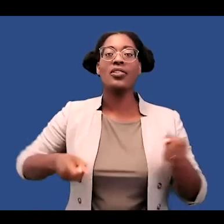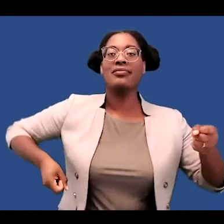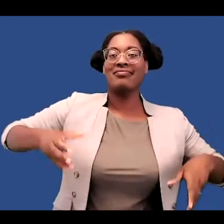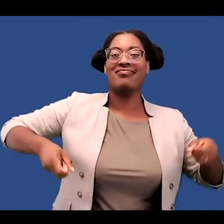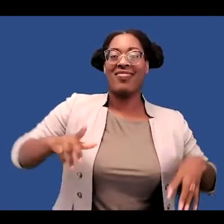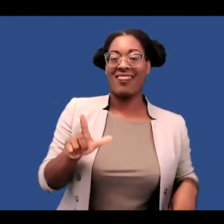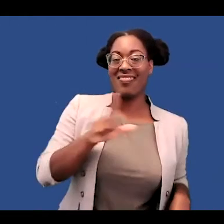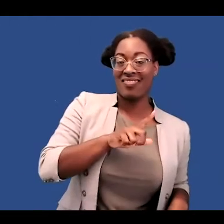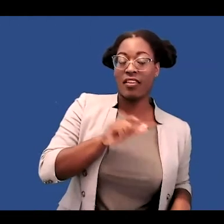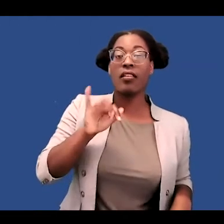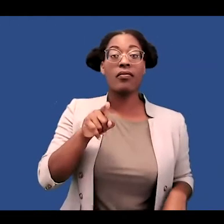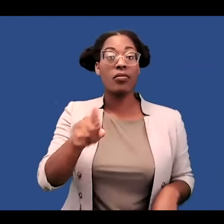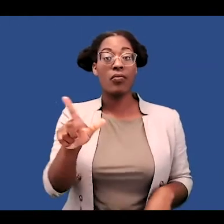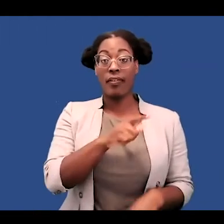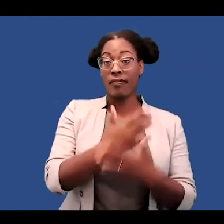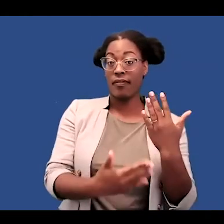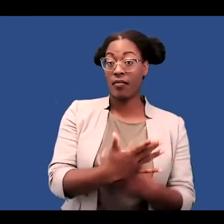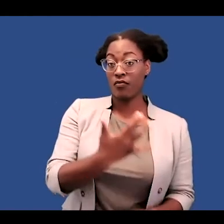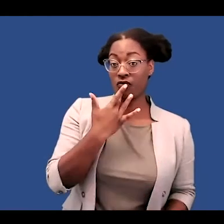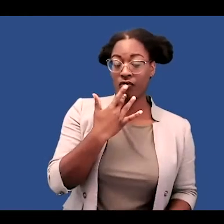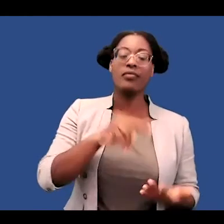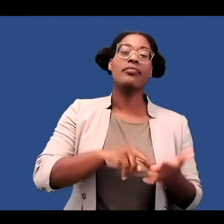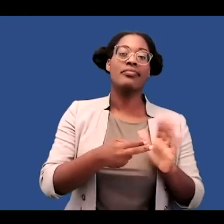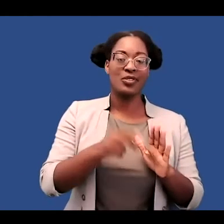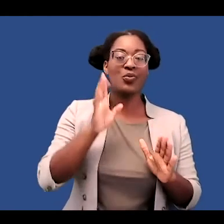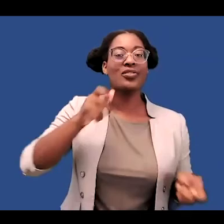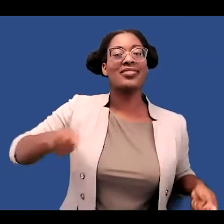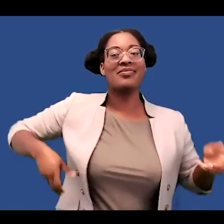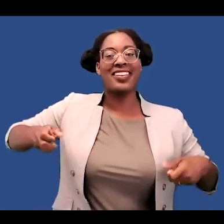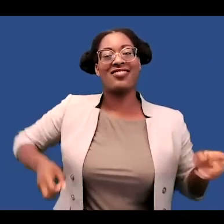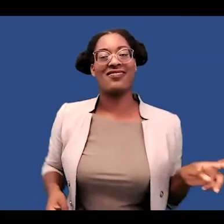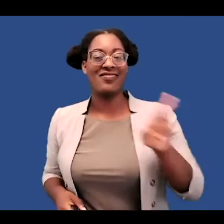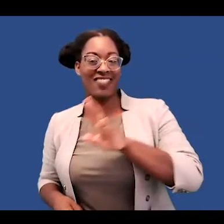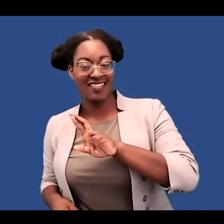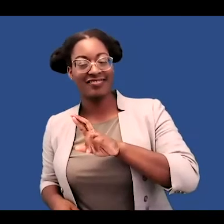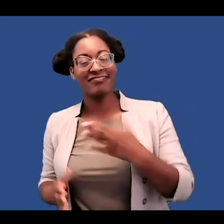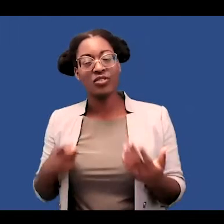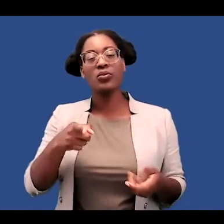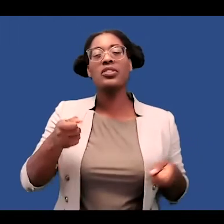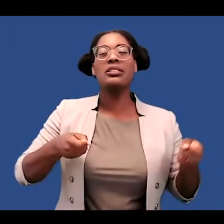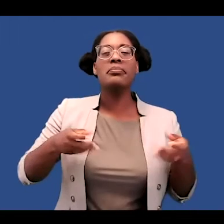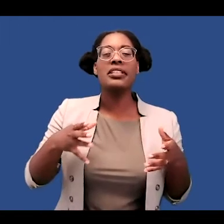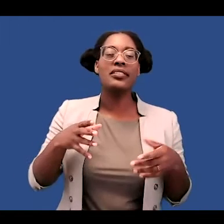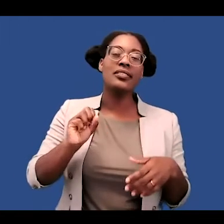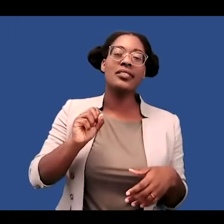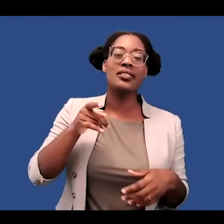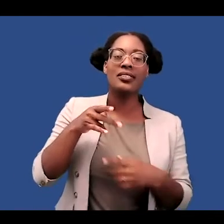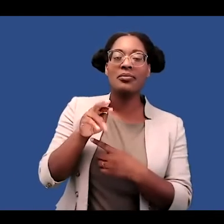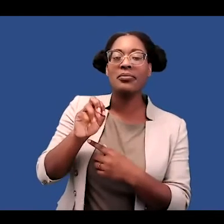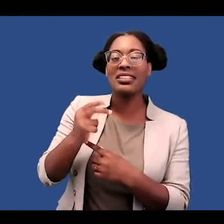you're left-handed, spin your hoop to the right. In other words, spin your hoop to your non-dominant